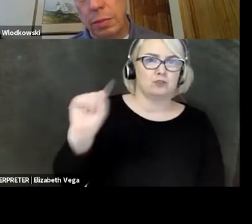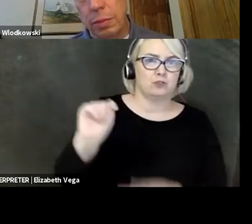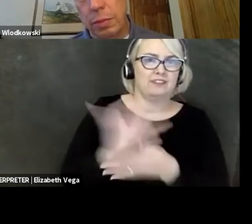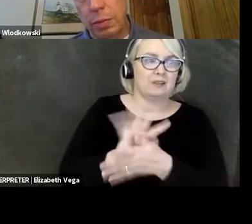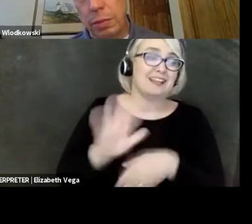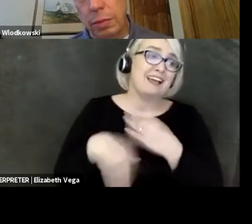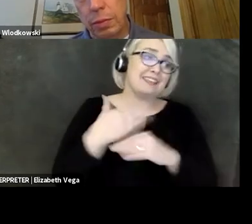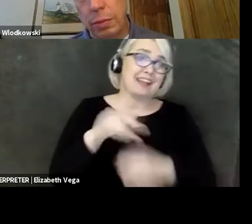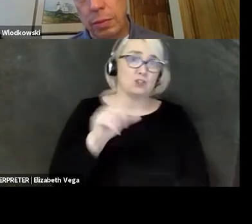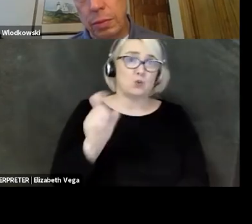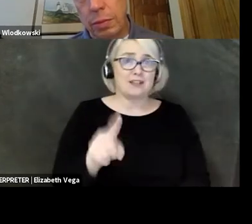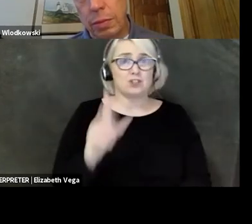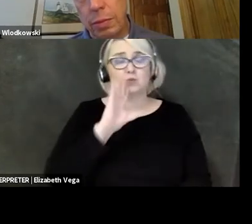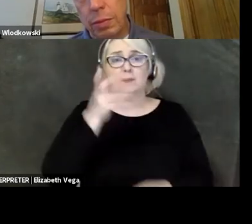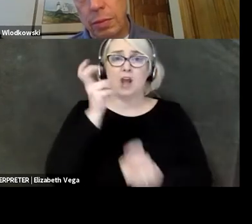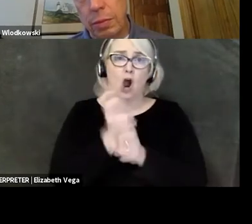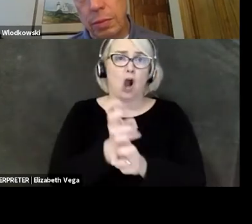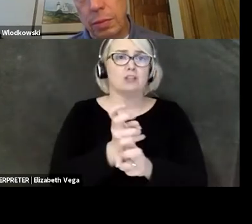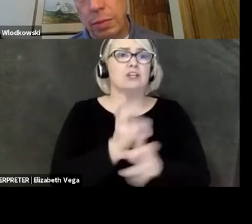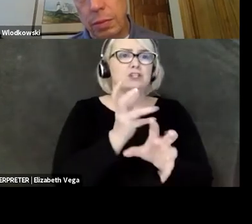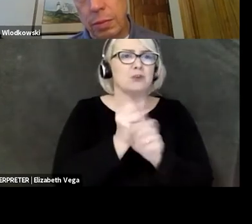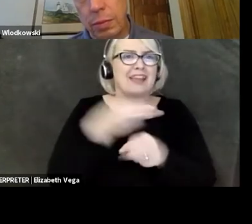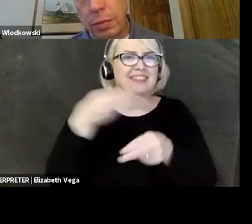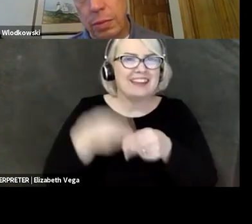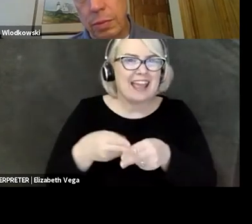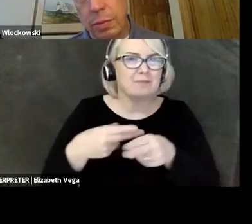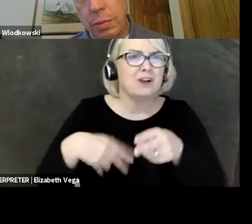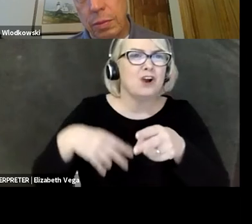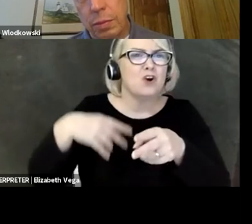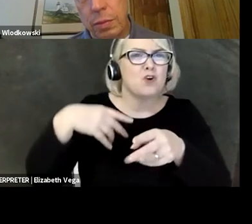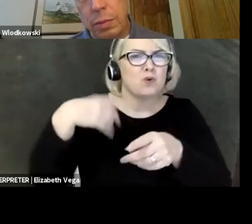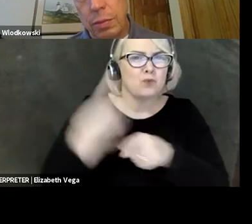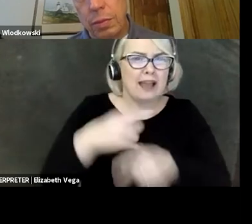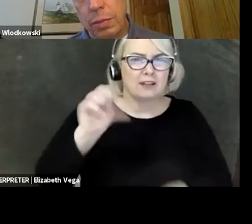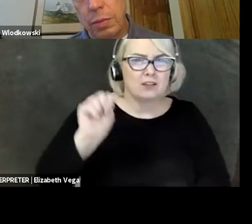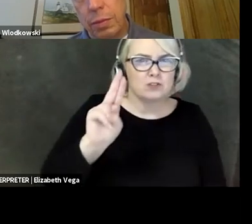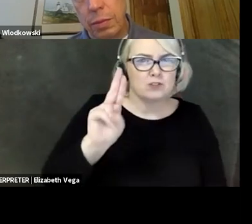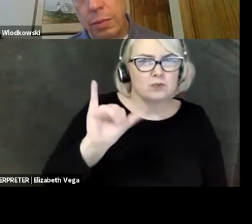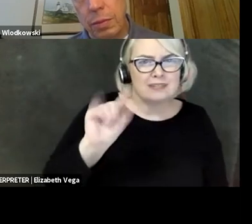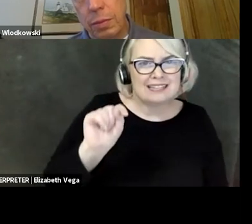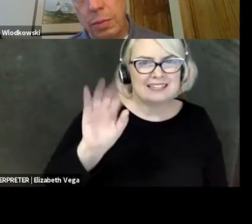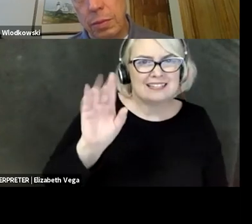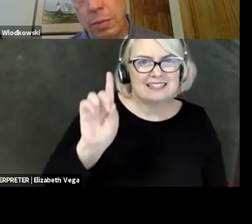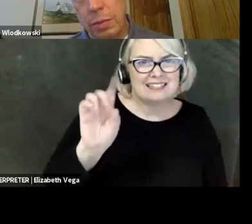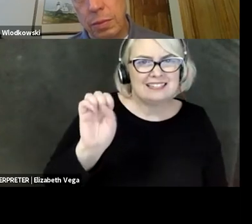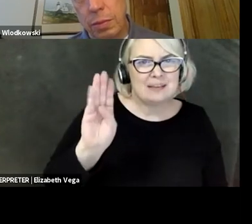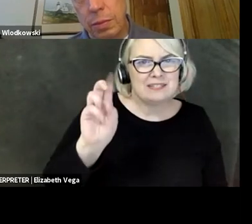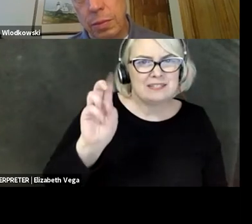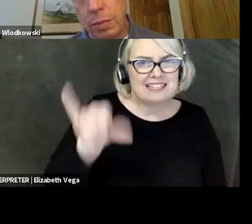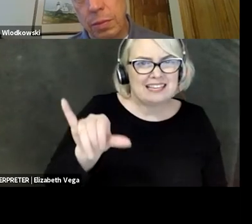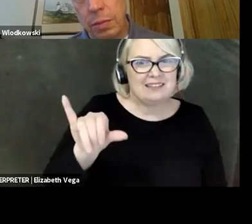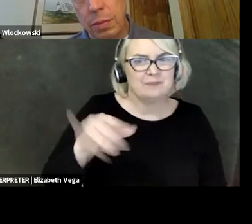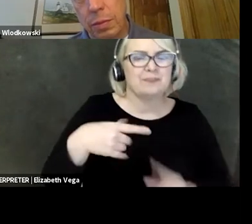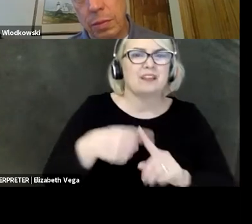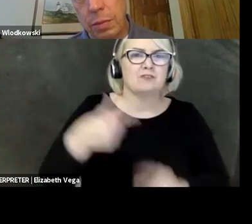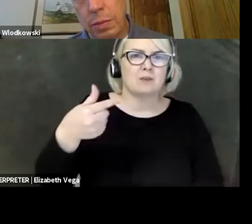to get the name right, but Sinit Debussy from Greta and Stark's